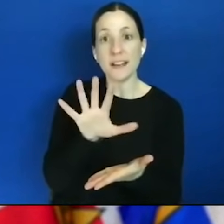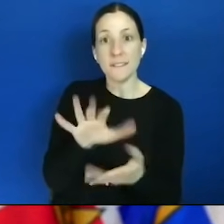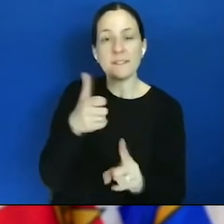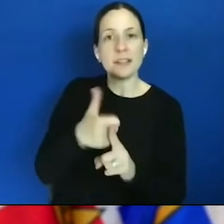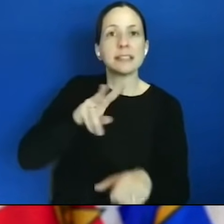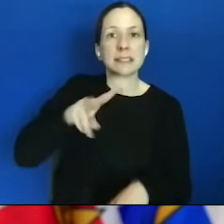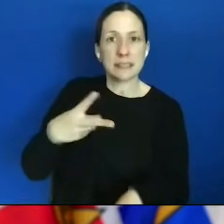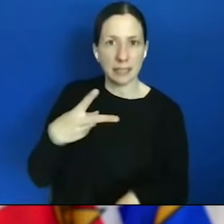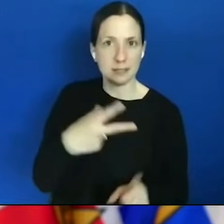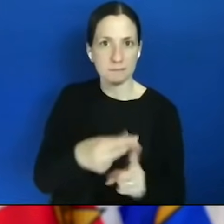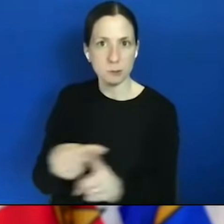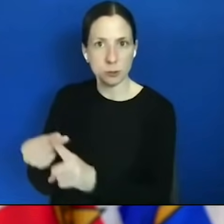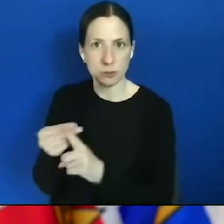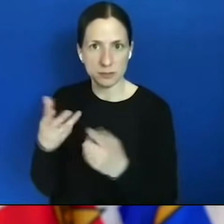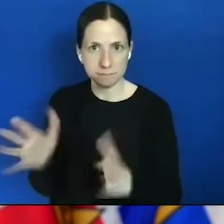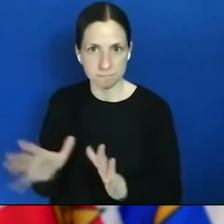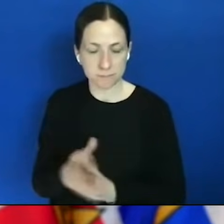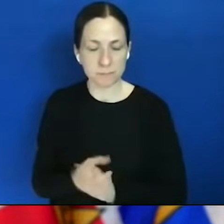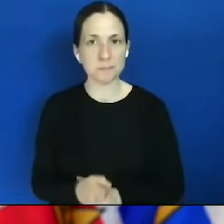229,585 are second doses.